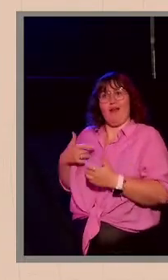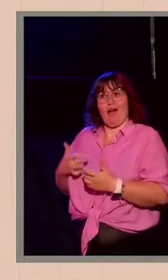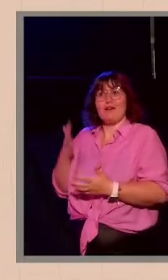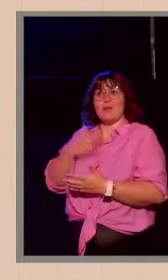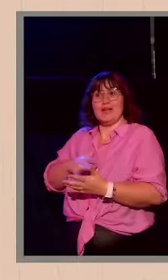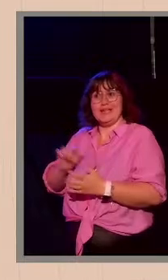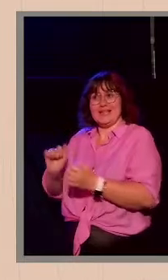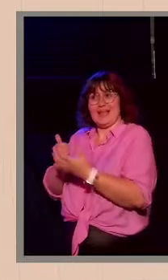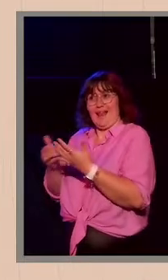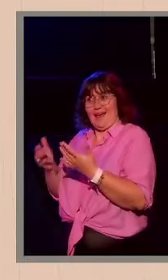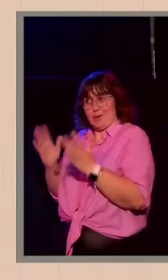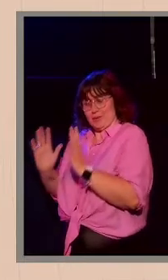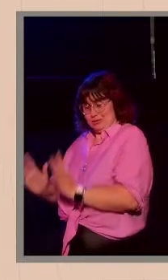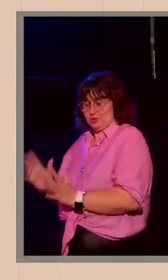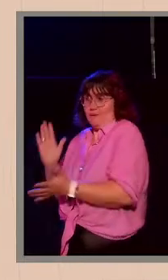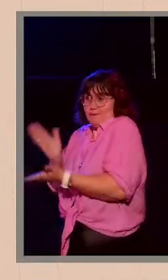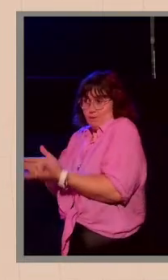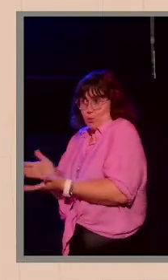that. And